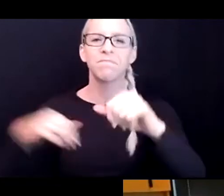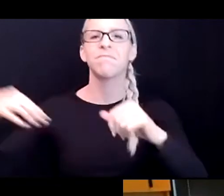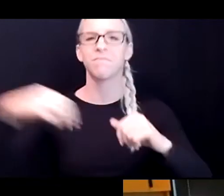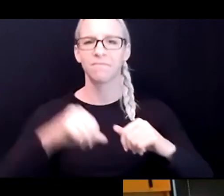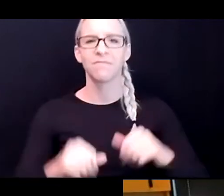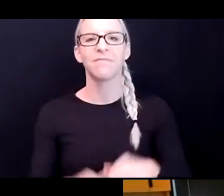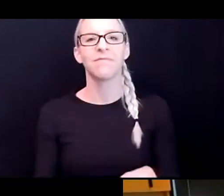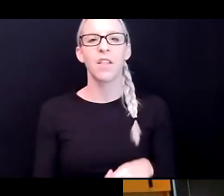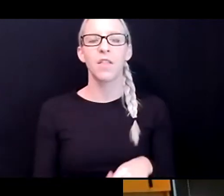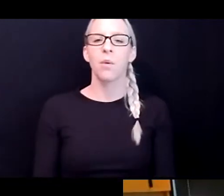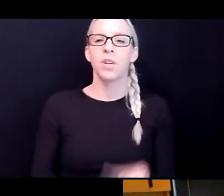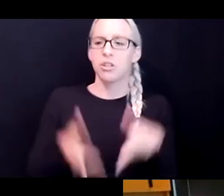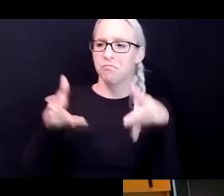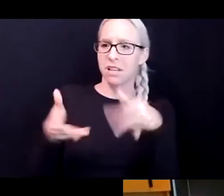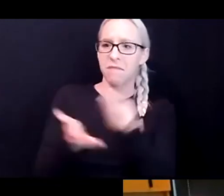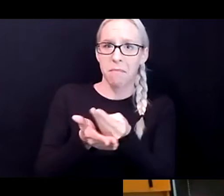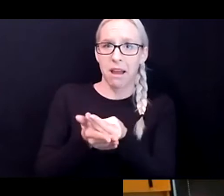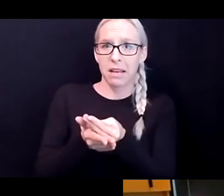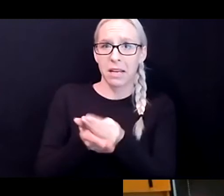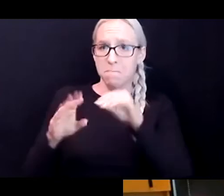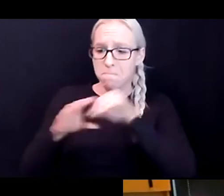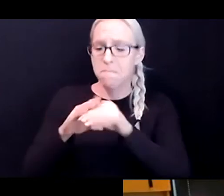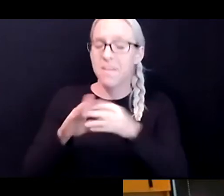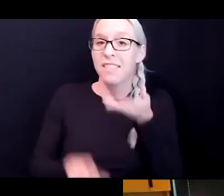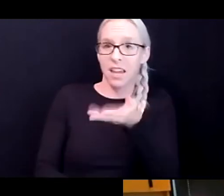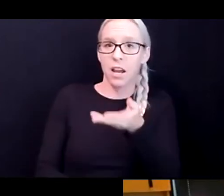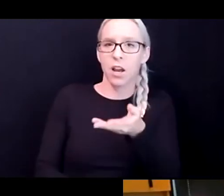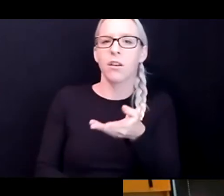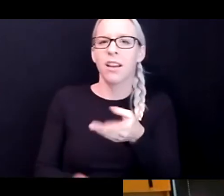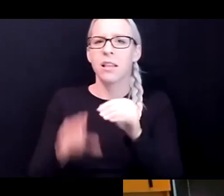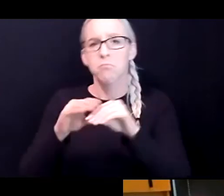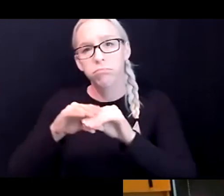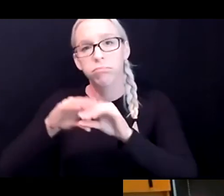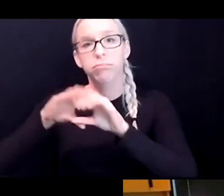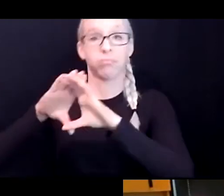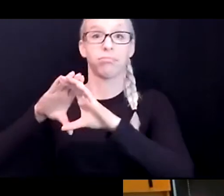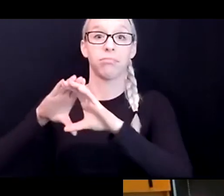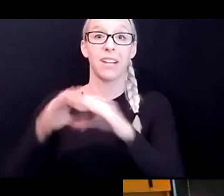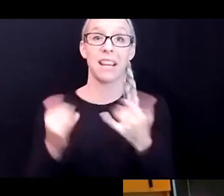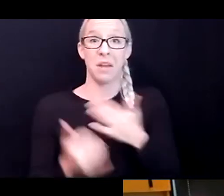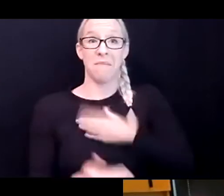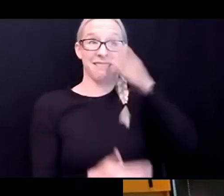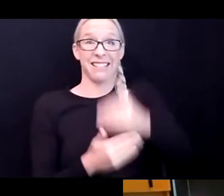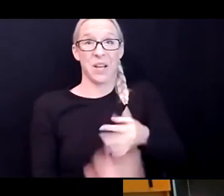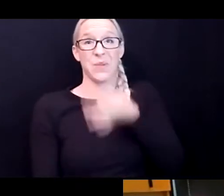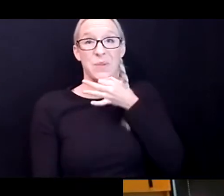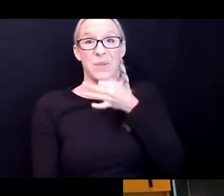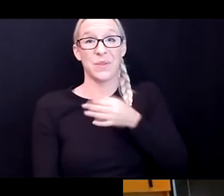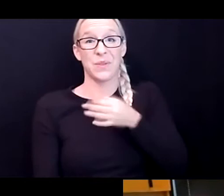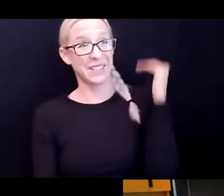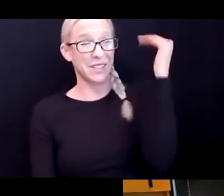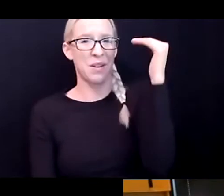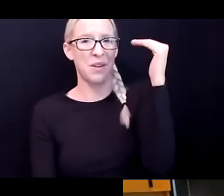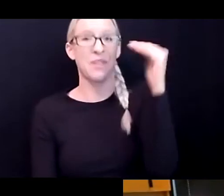grow while he is still under our roof and doing everything. But he's getting to be an adult now. He's about ready to go, I think.